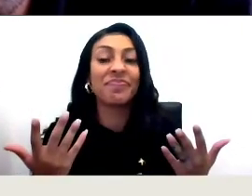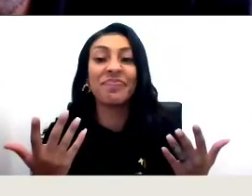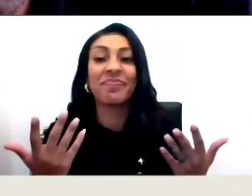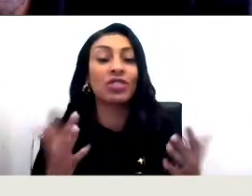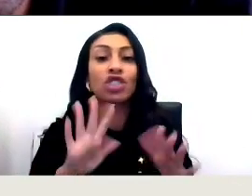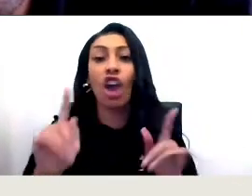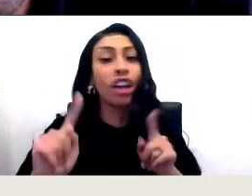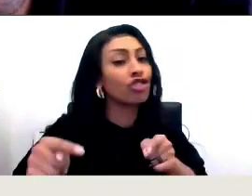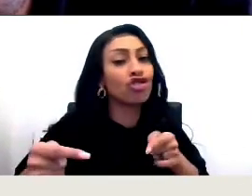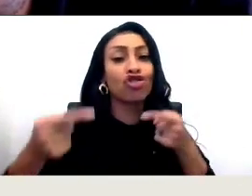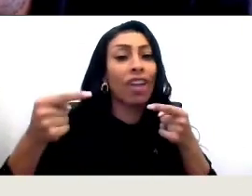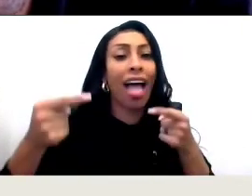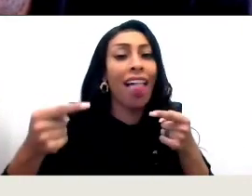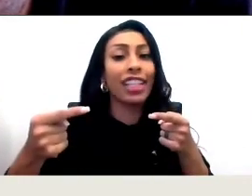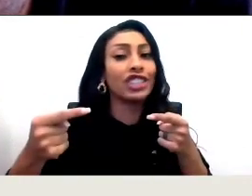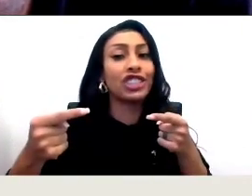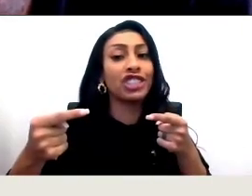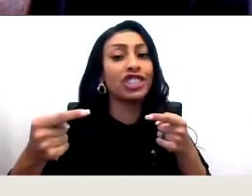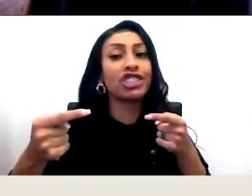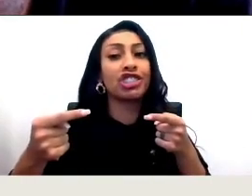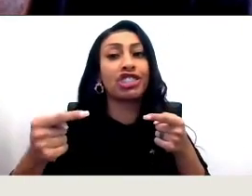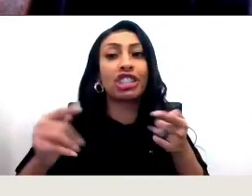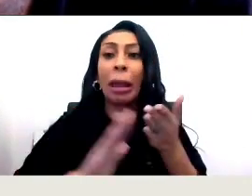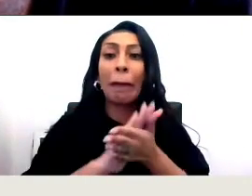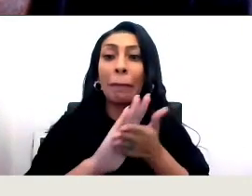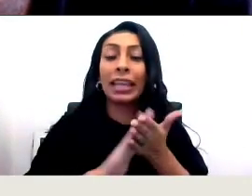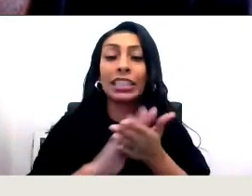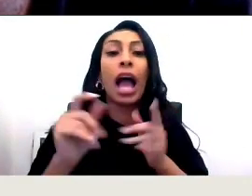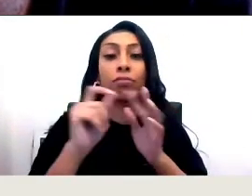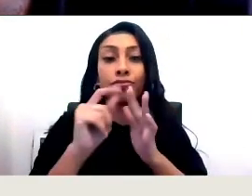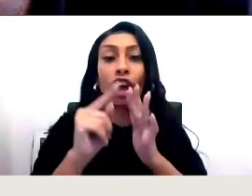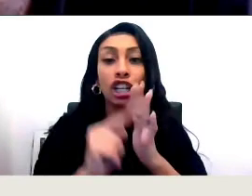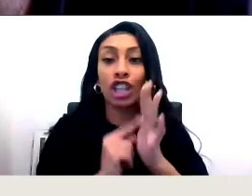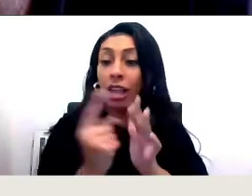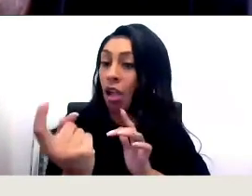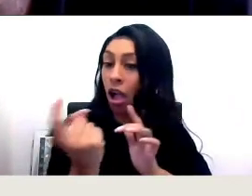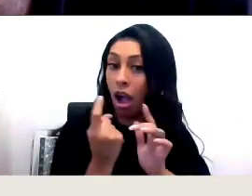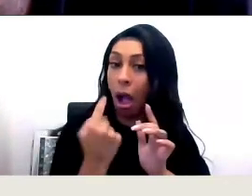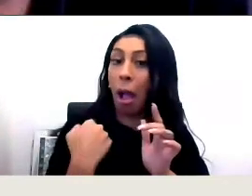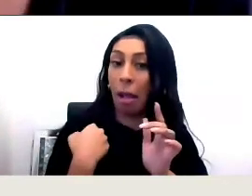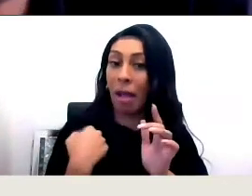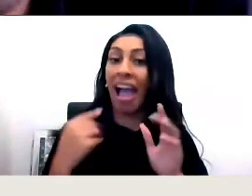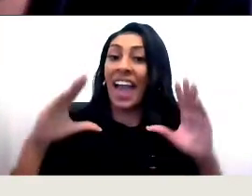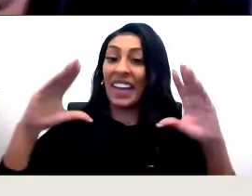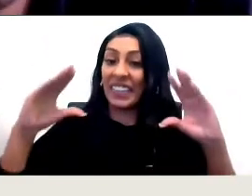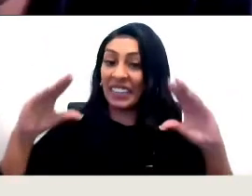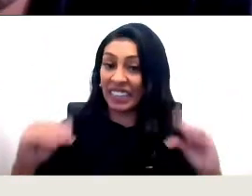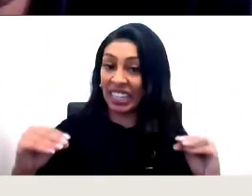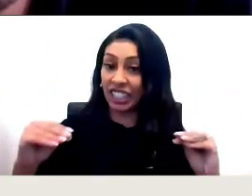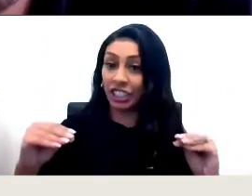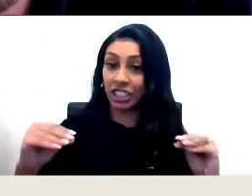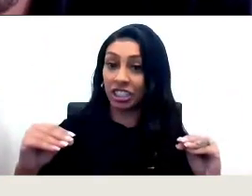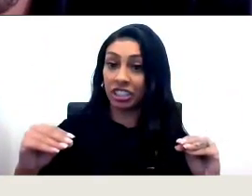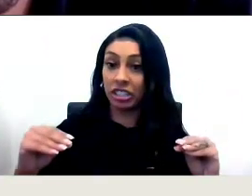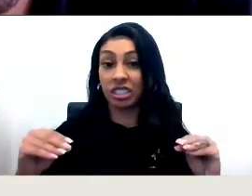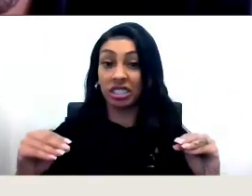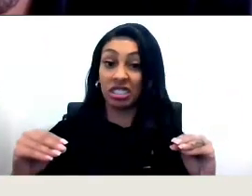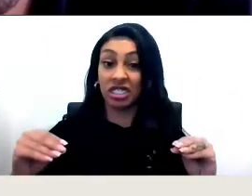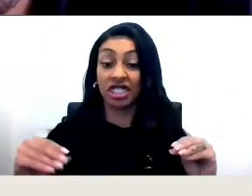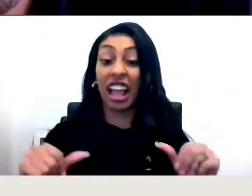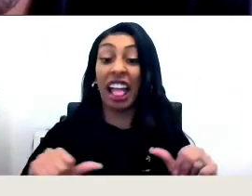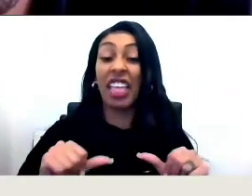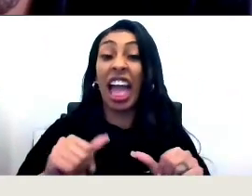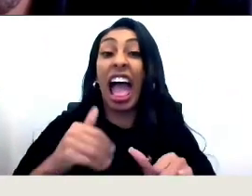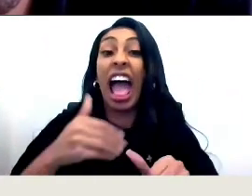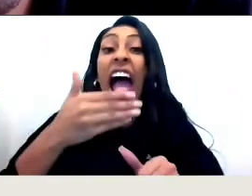doesn't challenge that so much, in the sense that usually a project comes in, I do it, and then towards the end of it, you think about the next